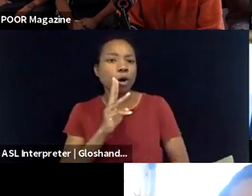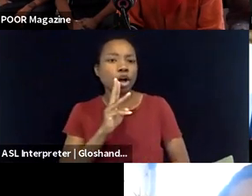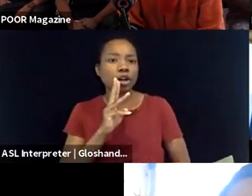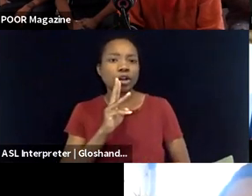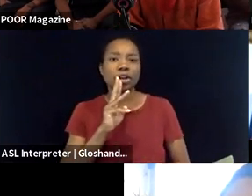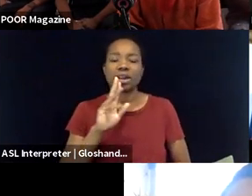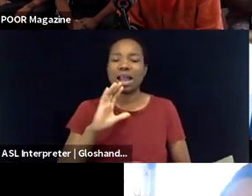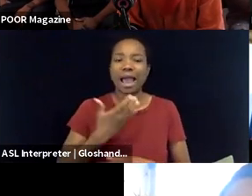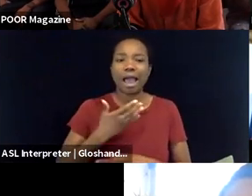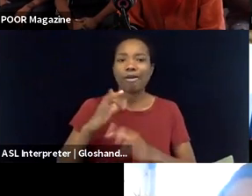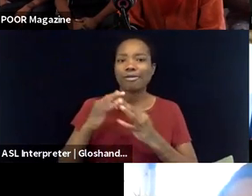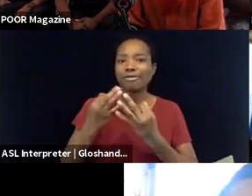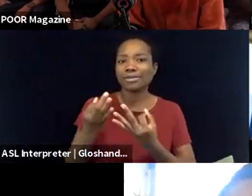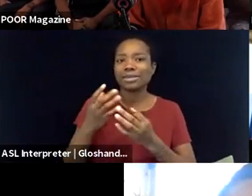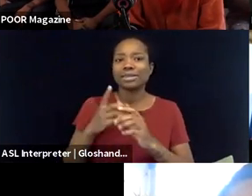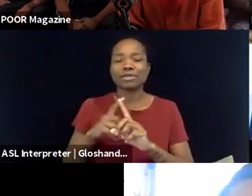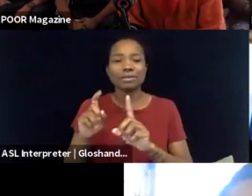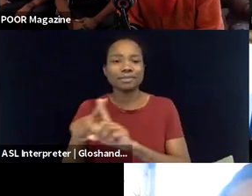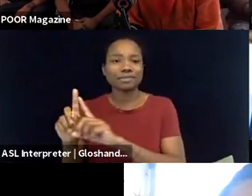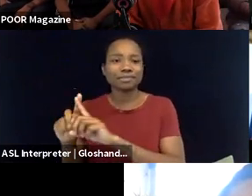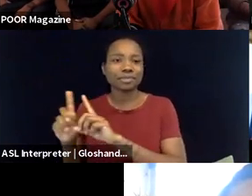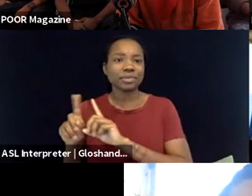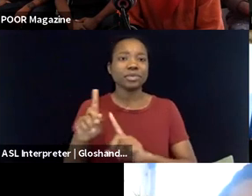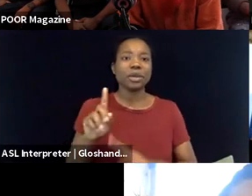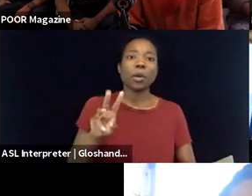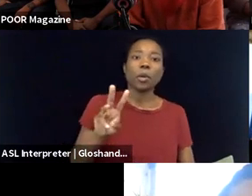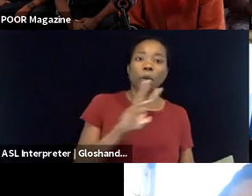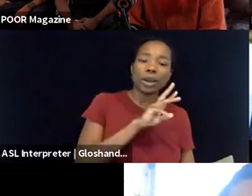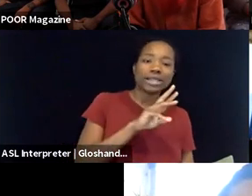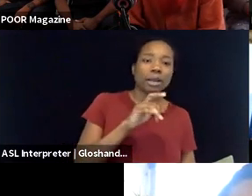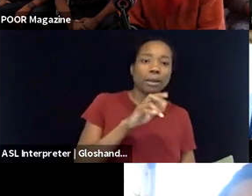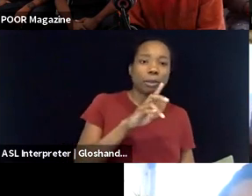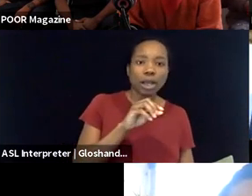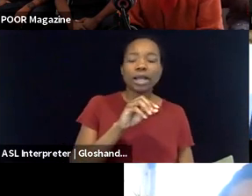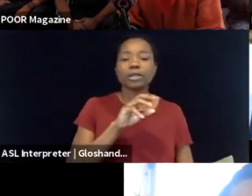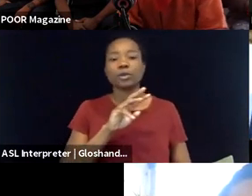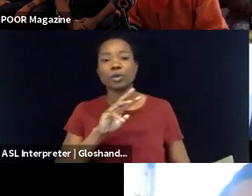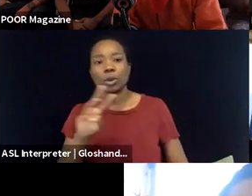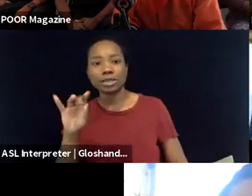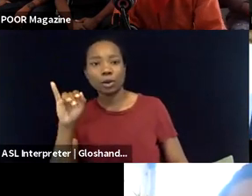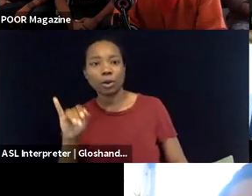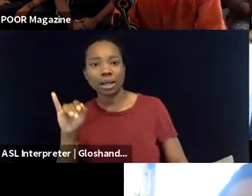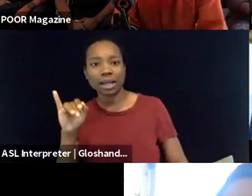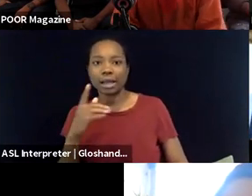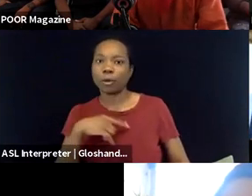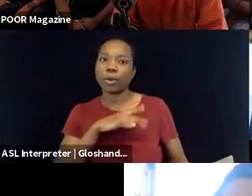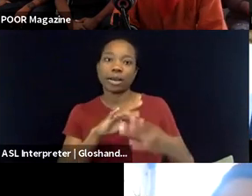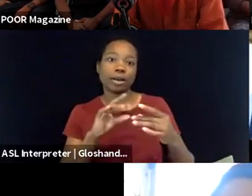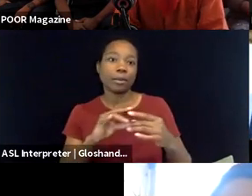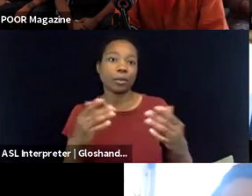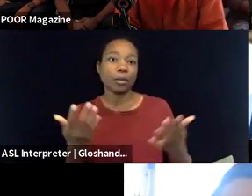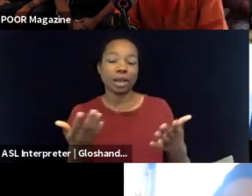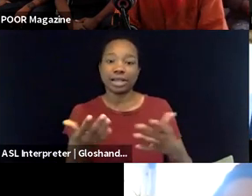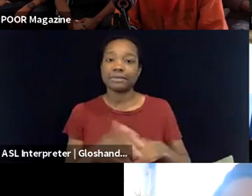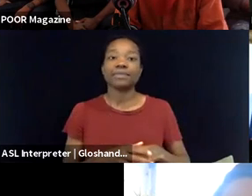our relatives from Moana Nui, from West Papua to West Oakland, We always say, change won't come